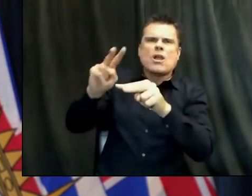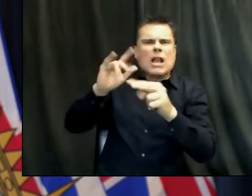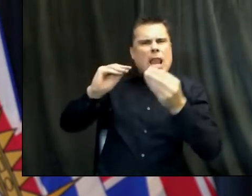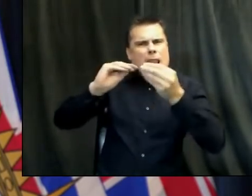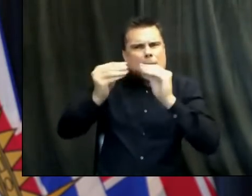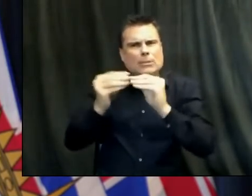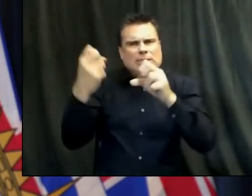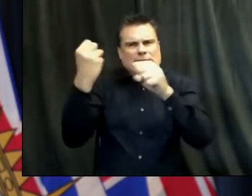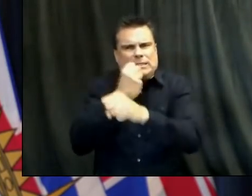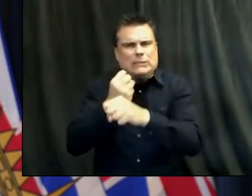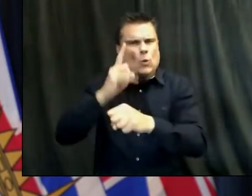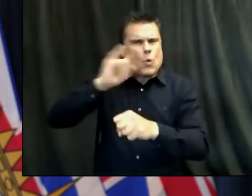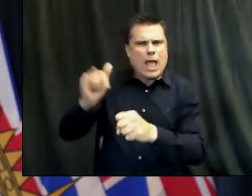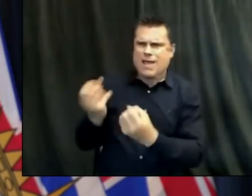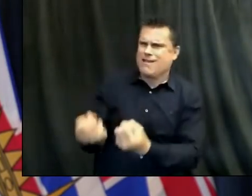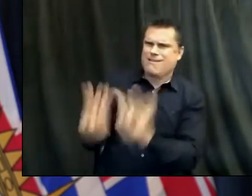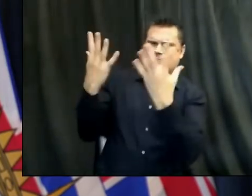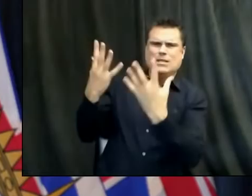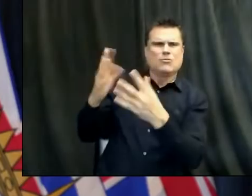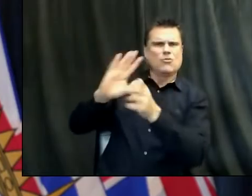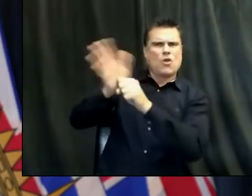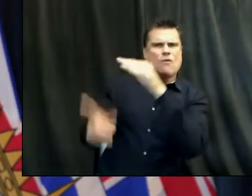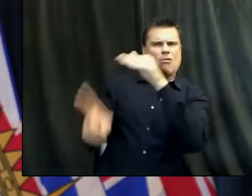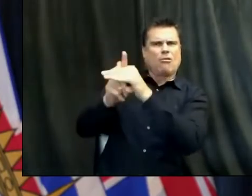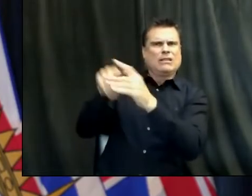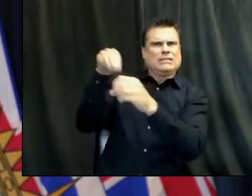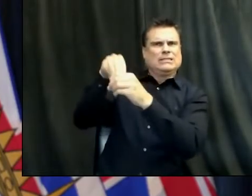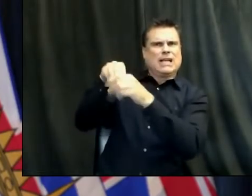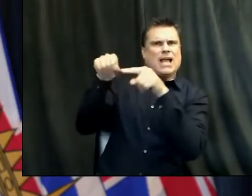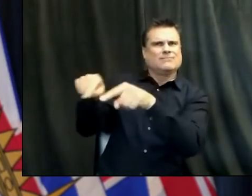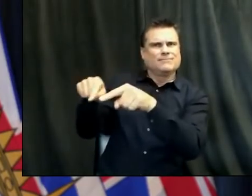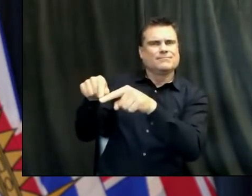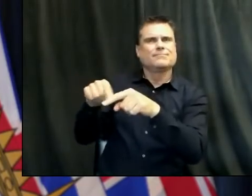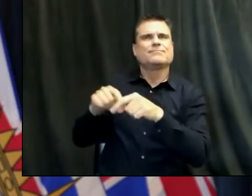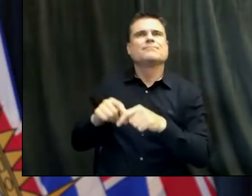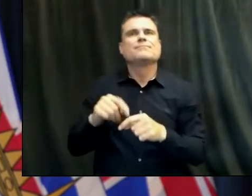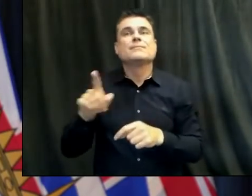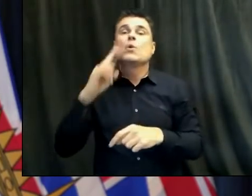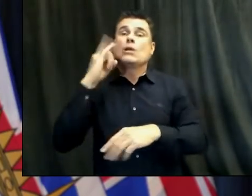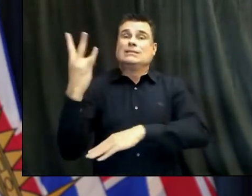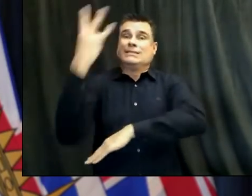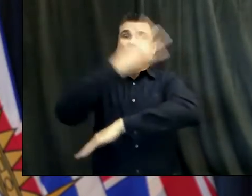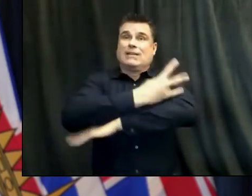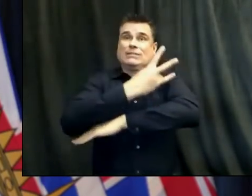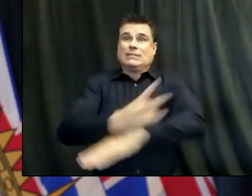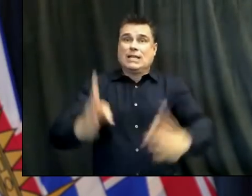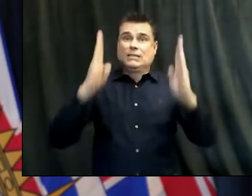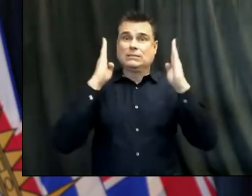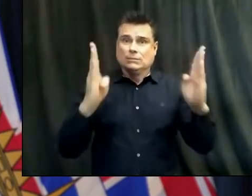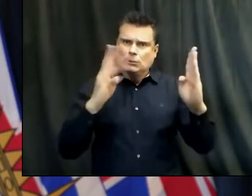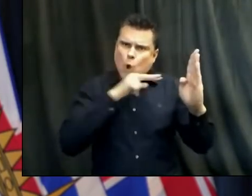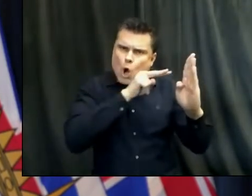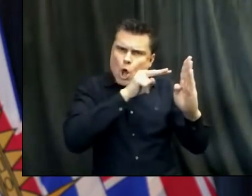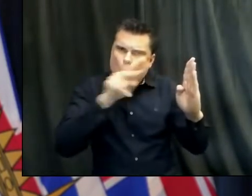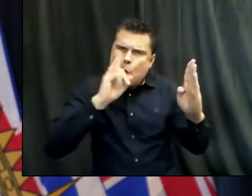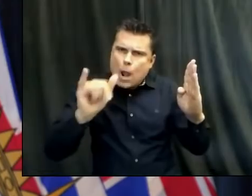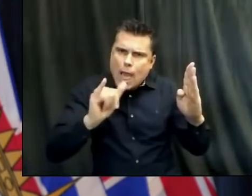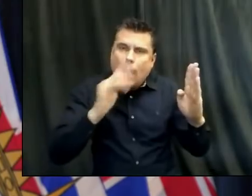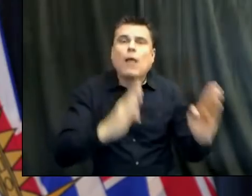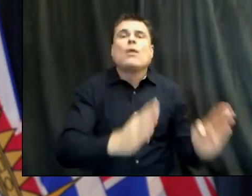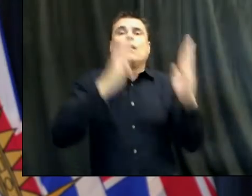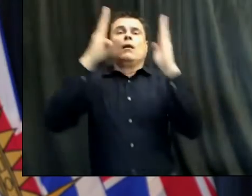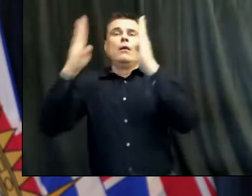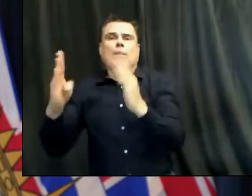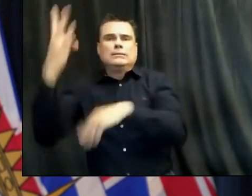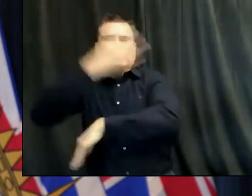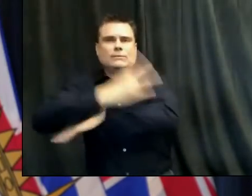We've talked about this before. We look at rolling 7-day average. We look at numbers, the percent positive in cases in the local